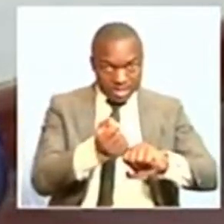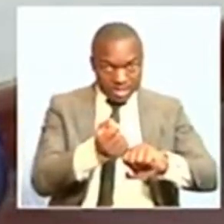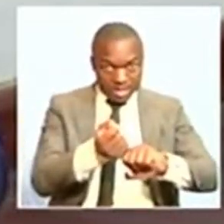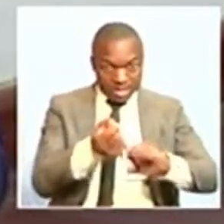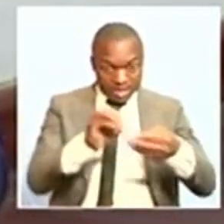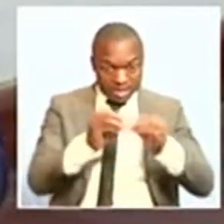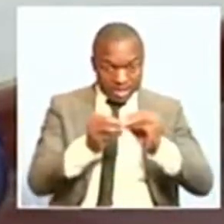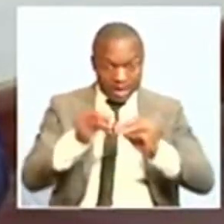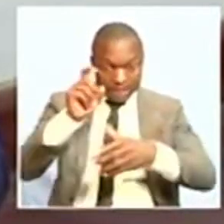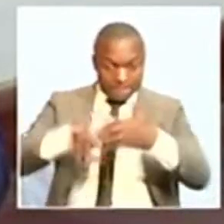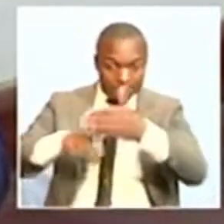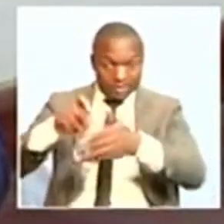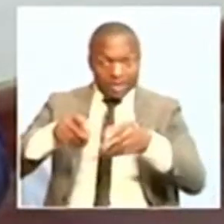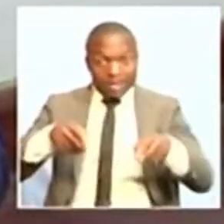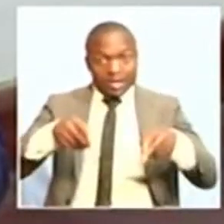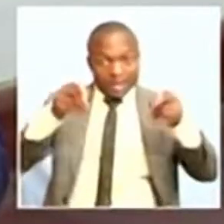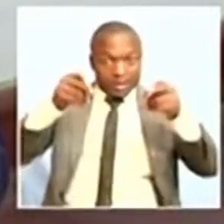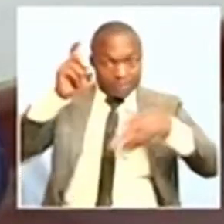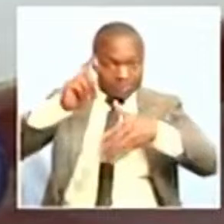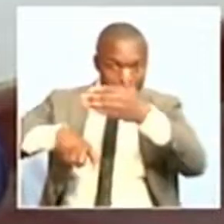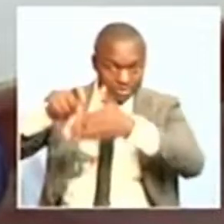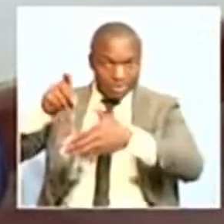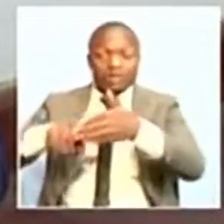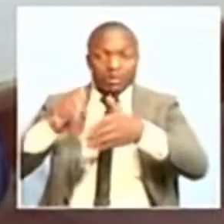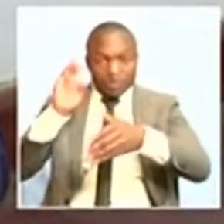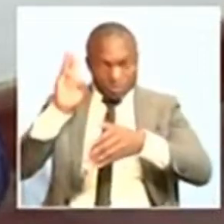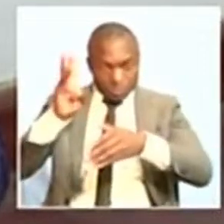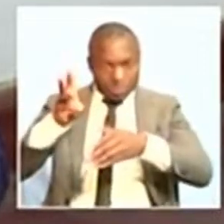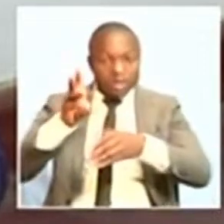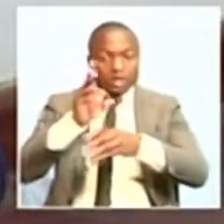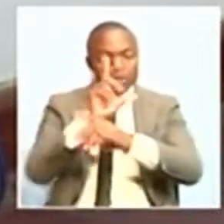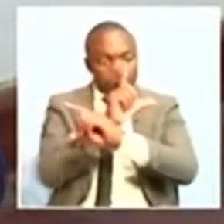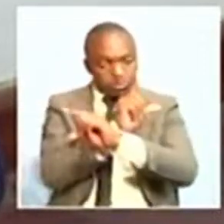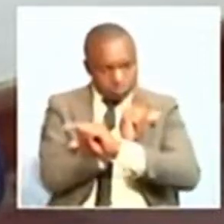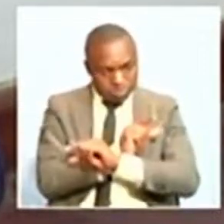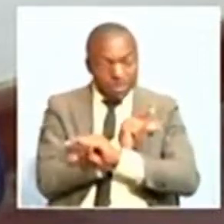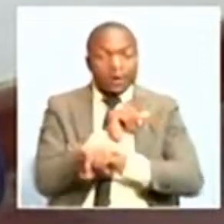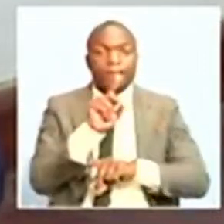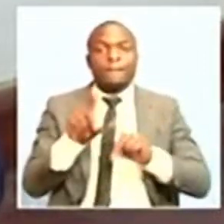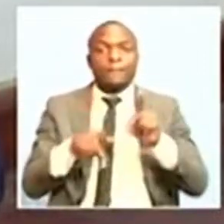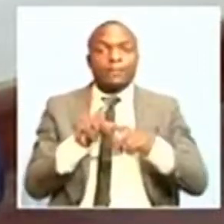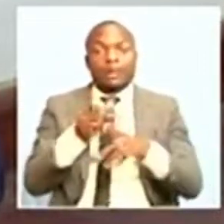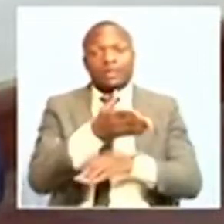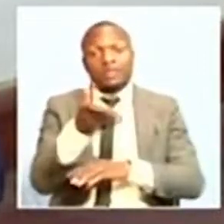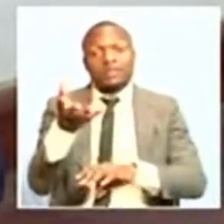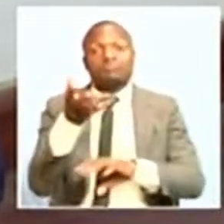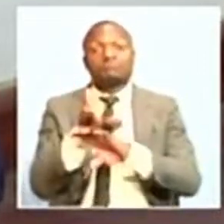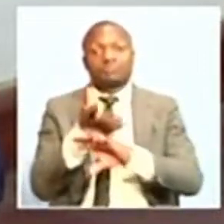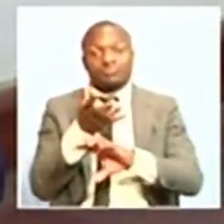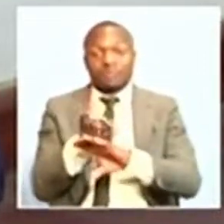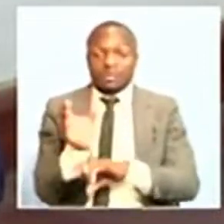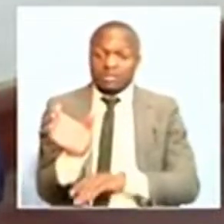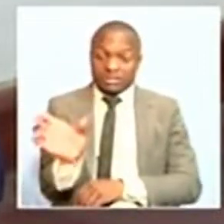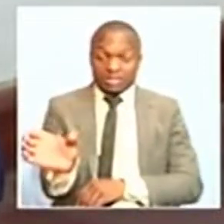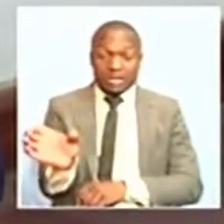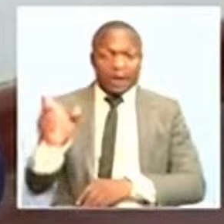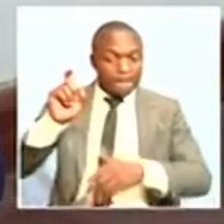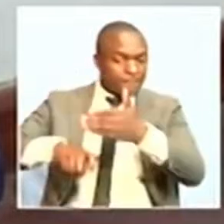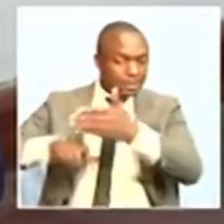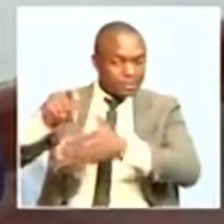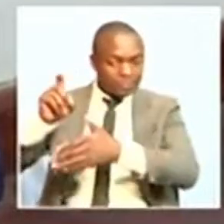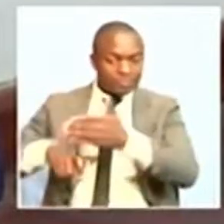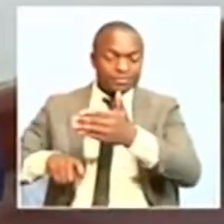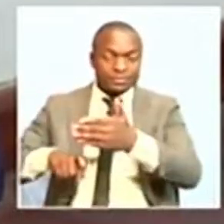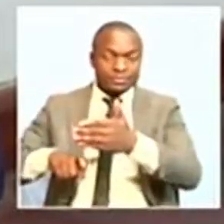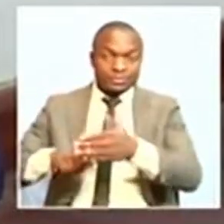higher tax rates may discourage compliance, particularly that they're already a difficult sector to tax. So they are